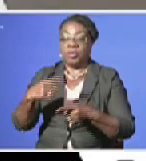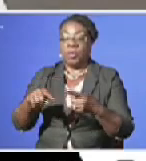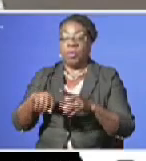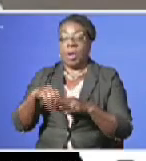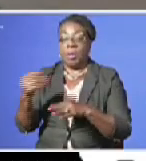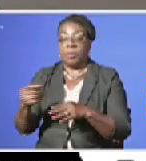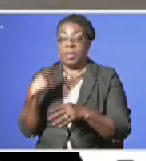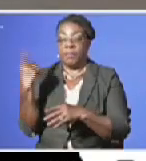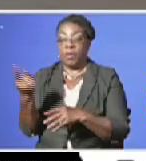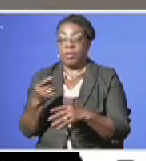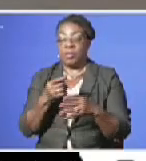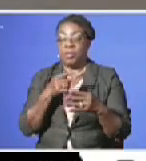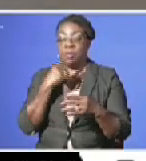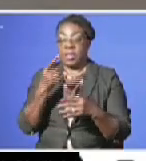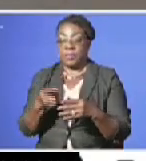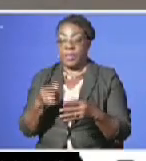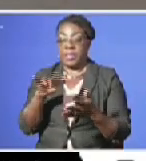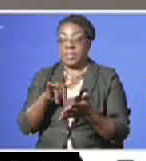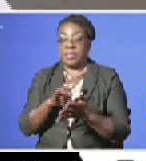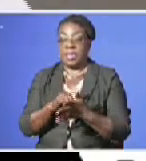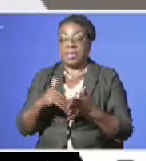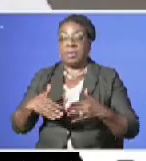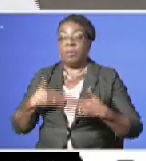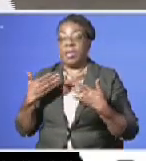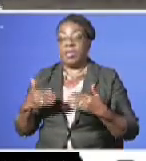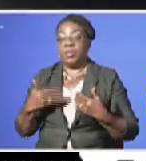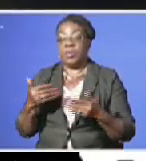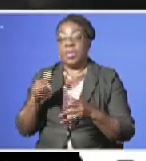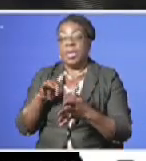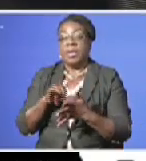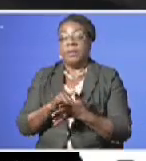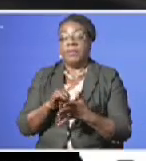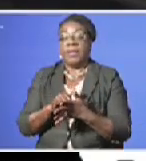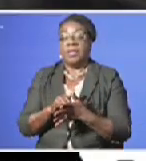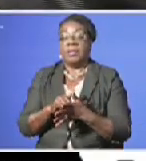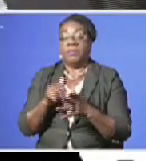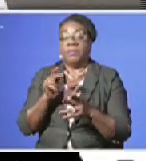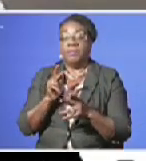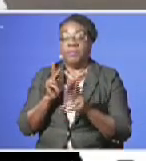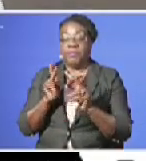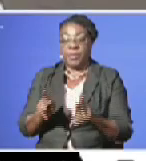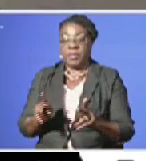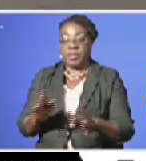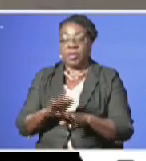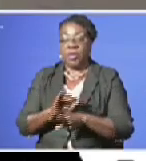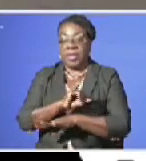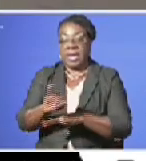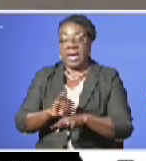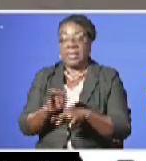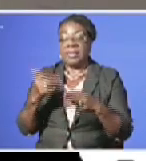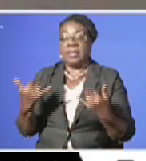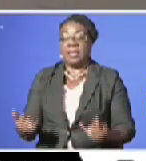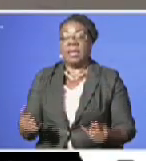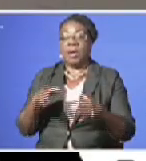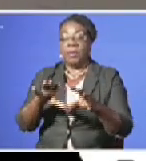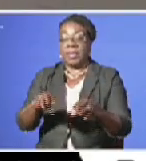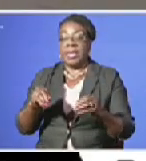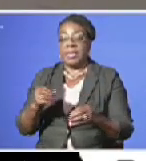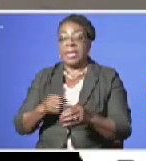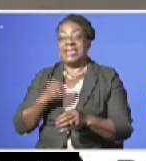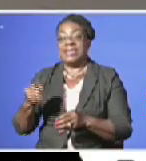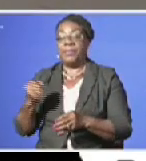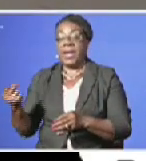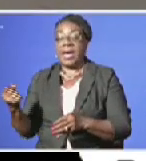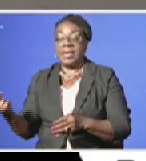they also express their gratitude, you know, from the persons on the island that they can now get their